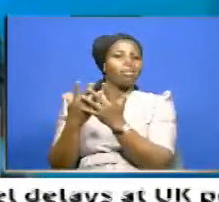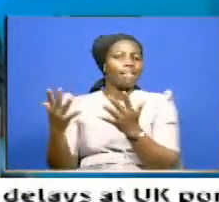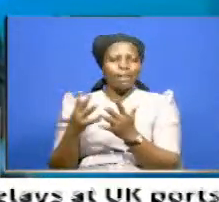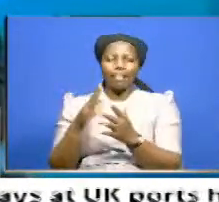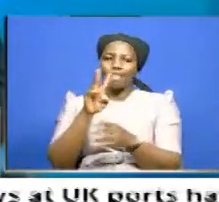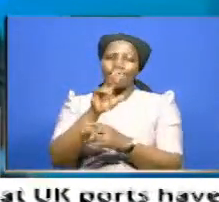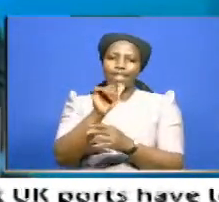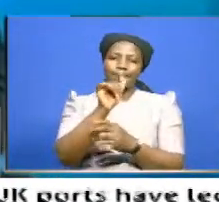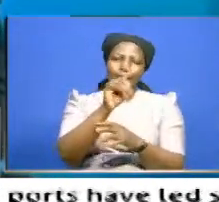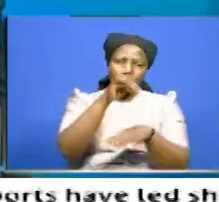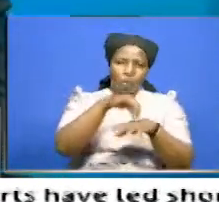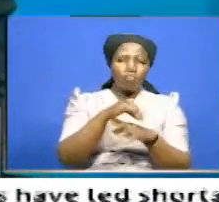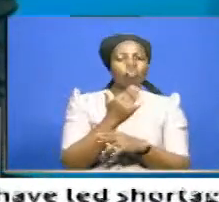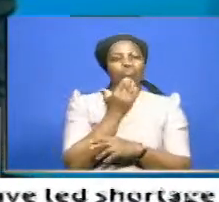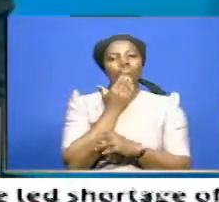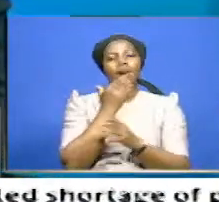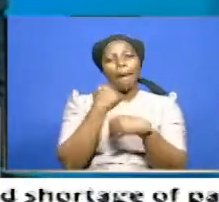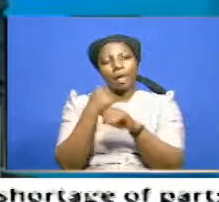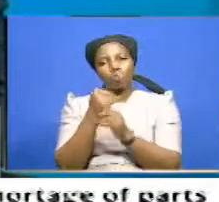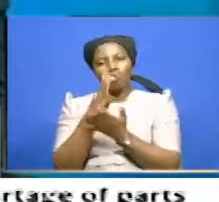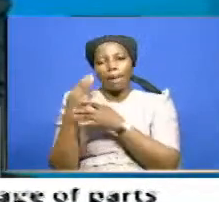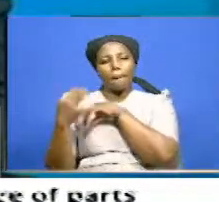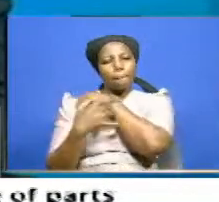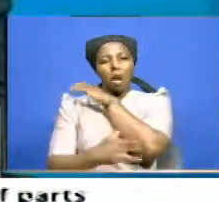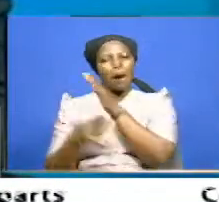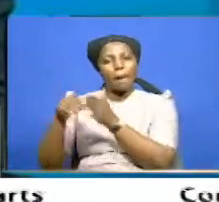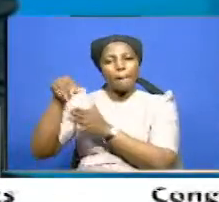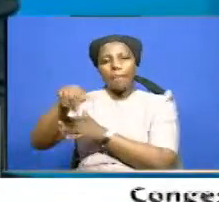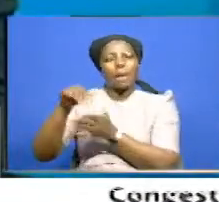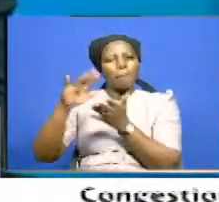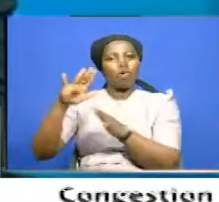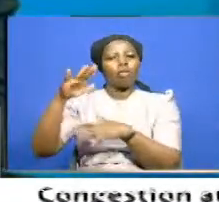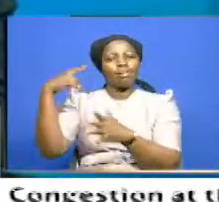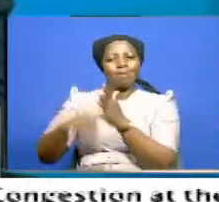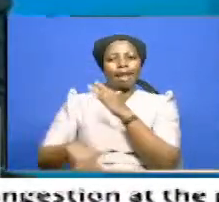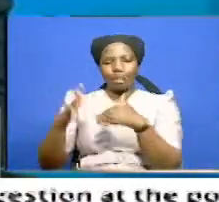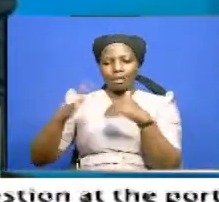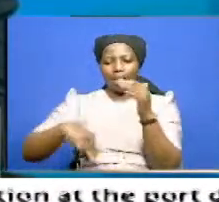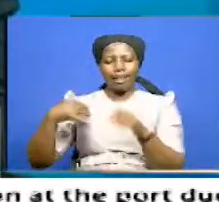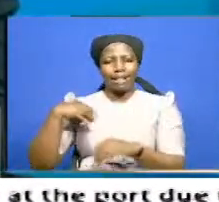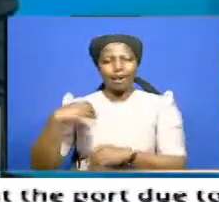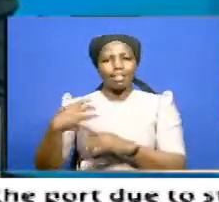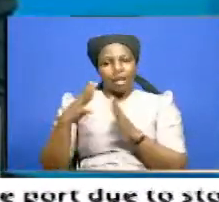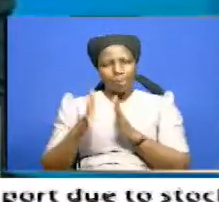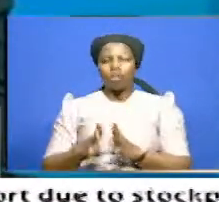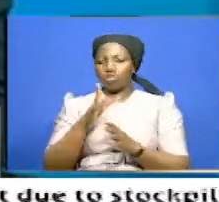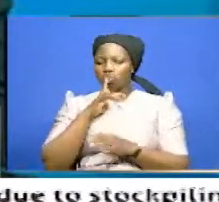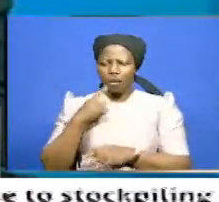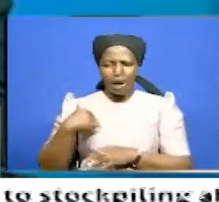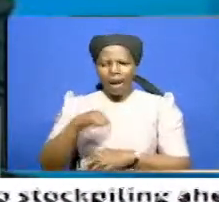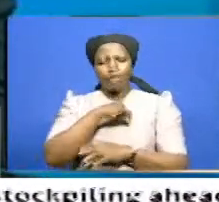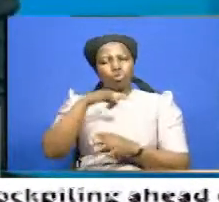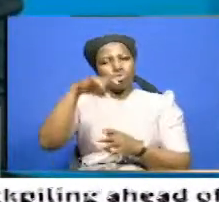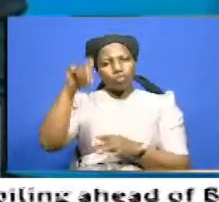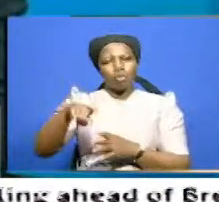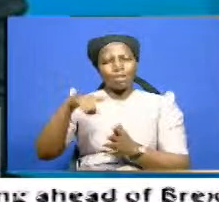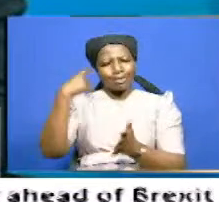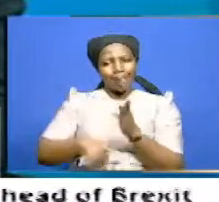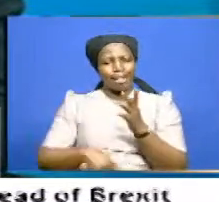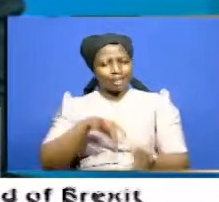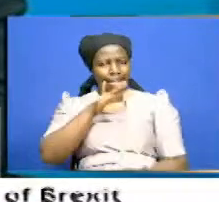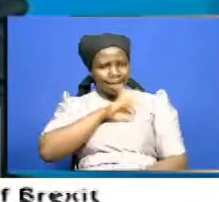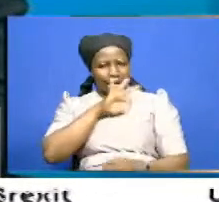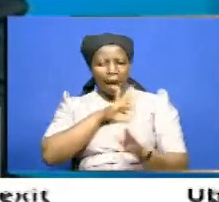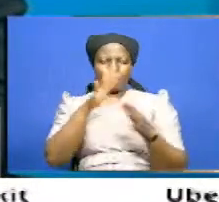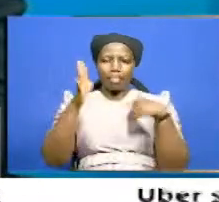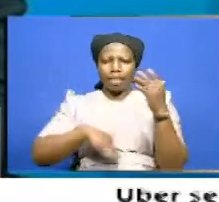sugar makes sure that the poor actually pays more in tax than the rich person. So we should be taxing income as opposed to taxing VAT. So